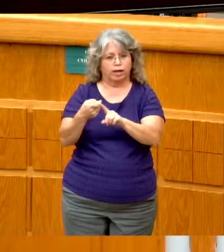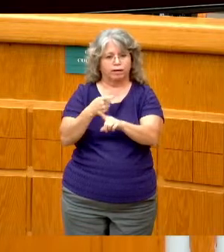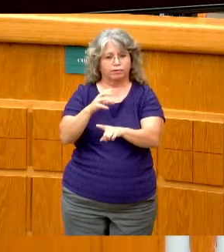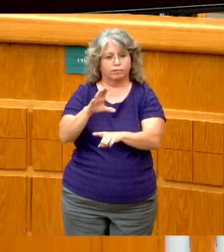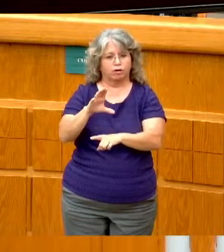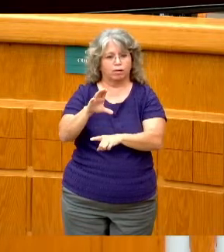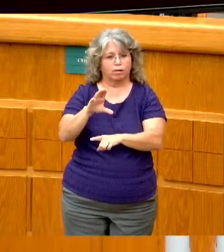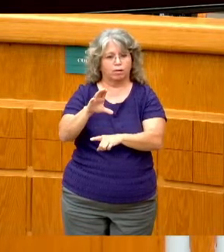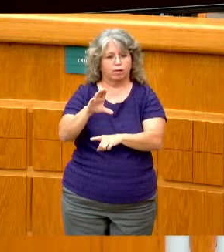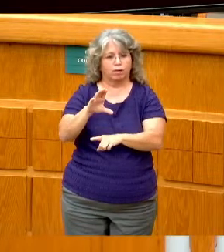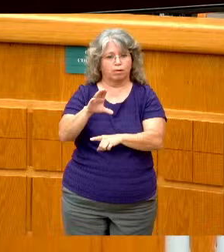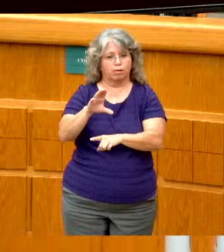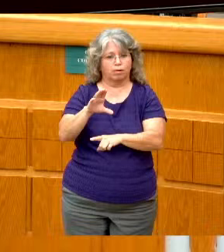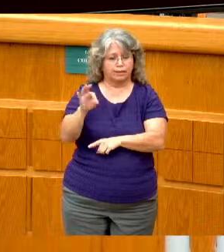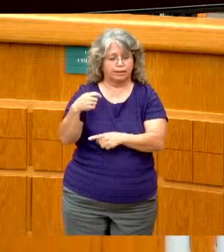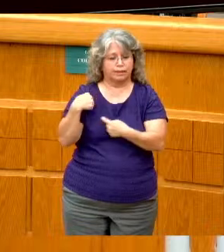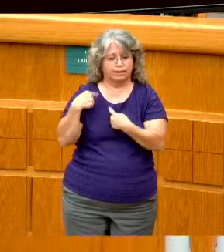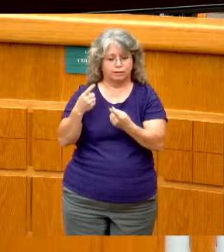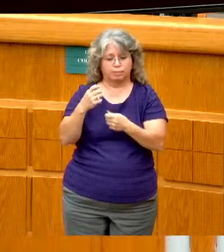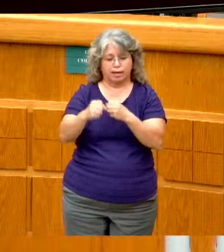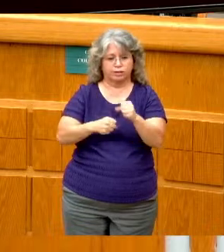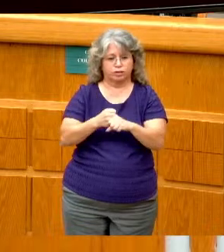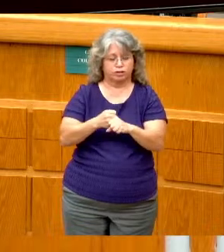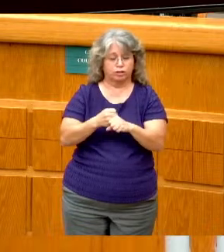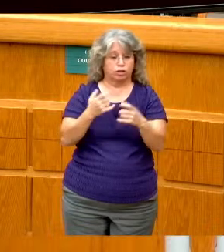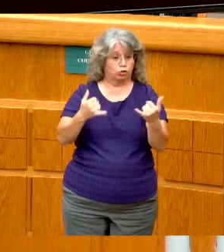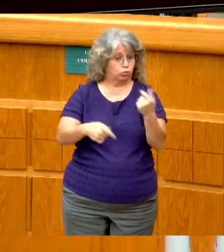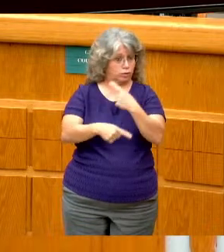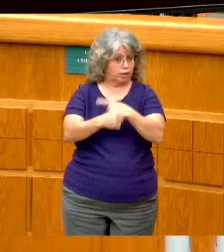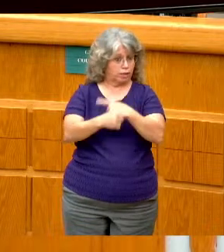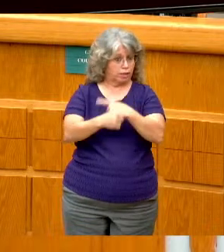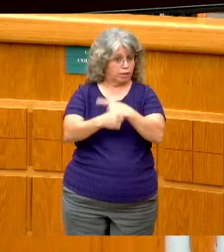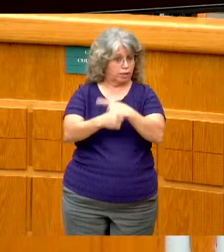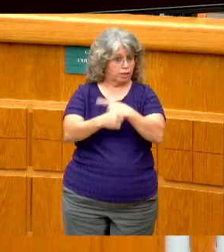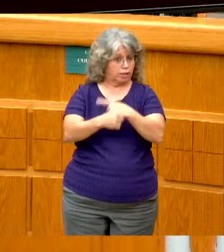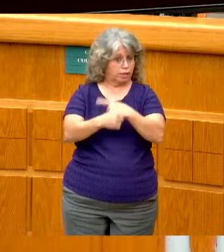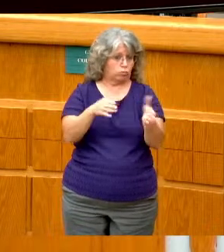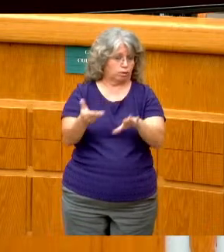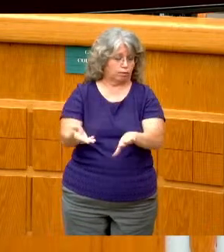in this past year. We had no deaths today.